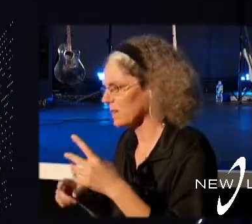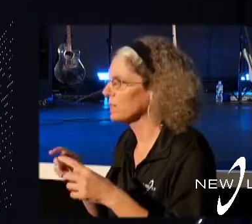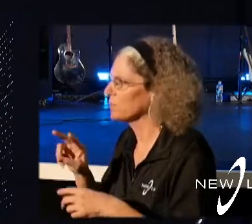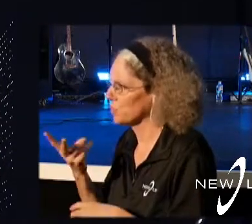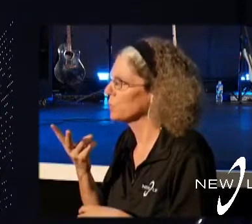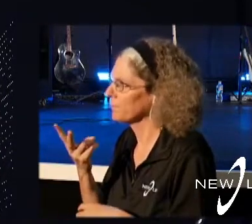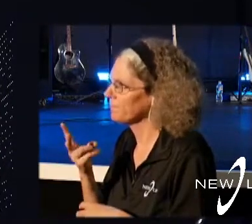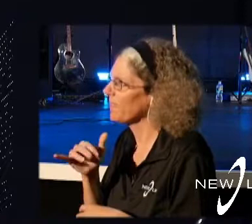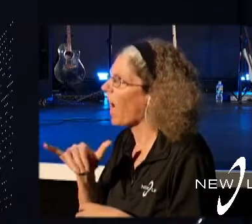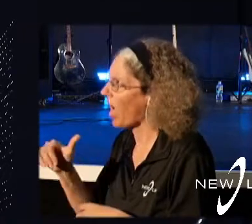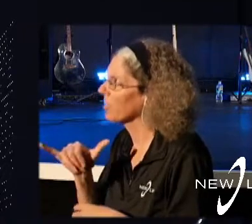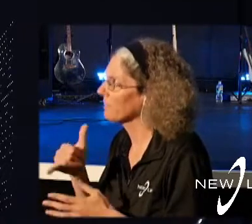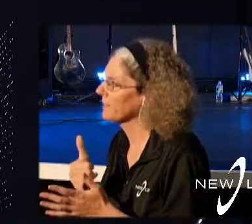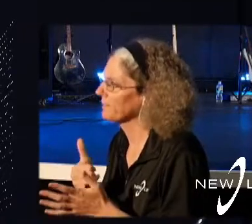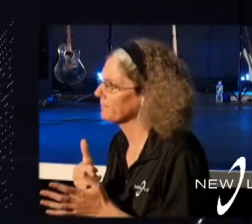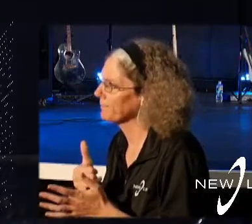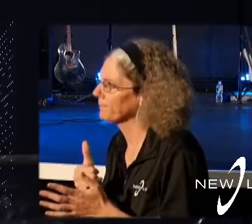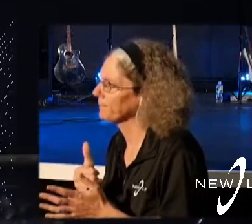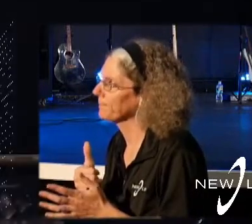cares